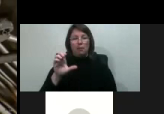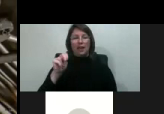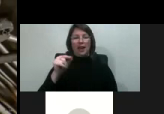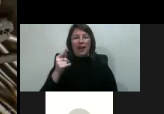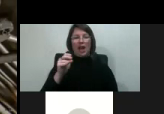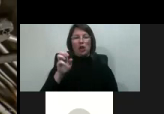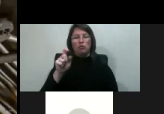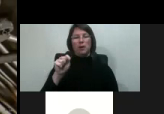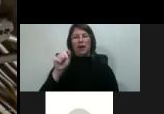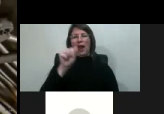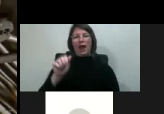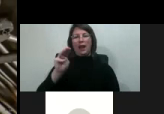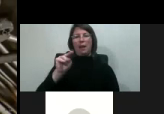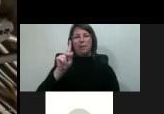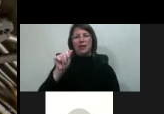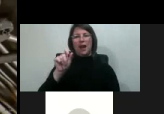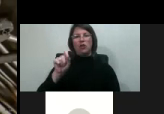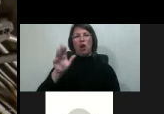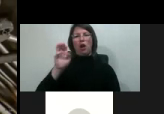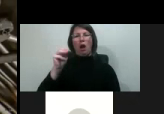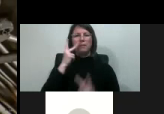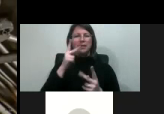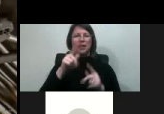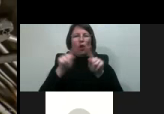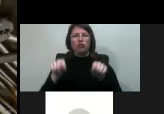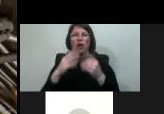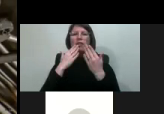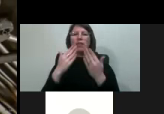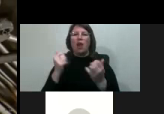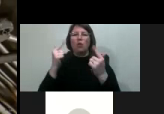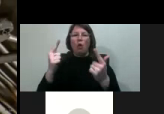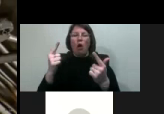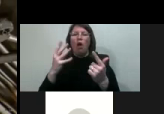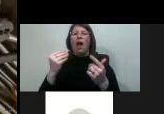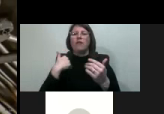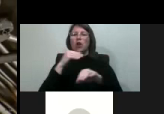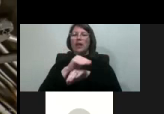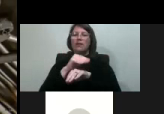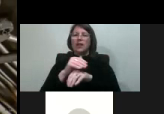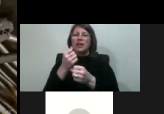publicengagement@mbta.com. And you can see it posted on your screen. Thank you, everyone, and I hope everyone stays safe. Bye-bye.